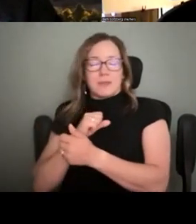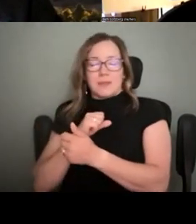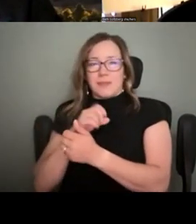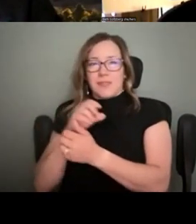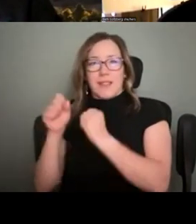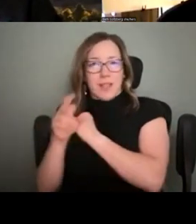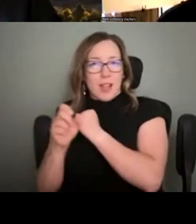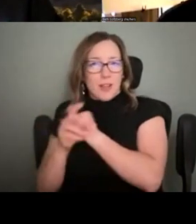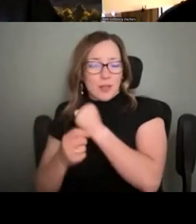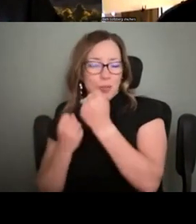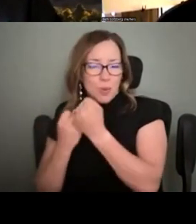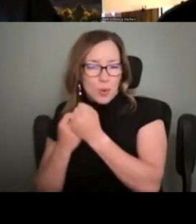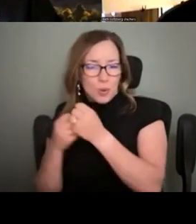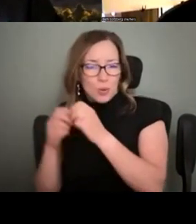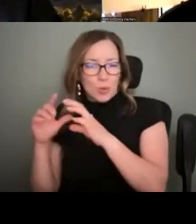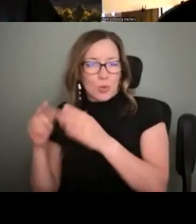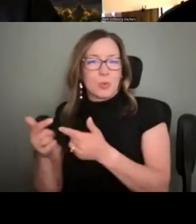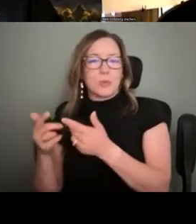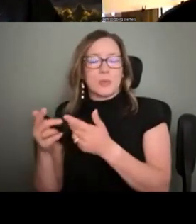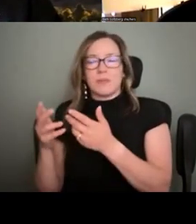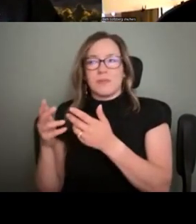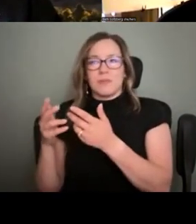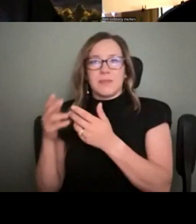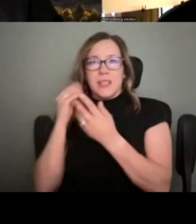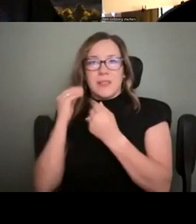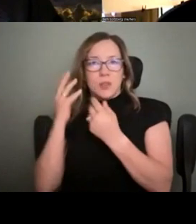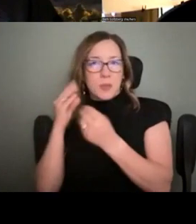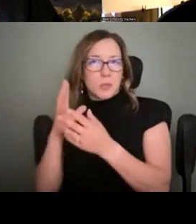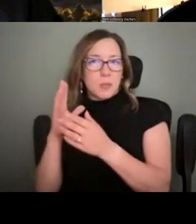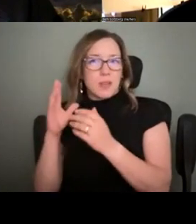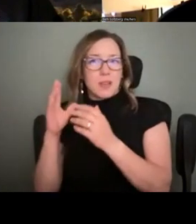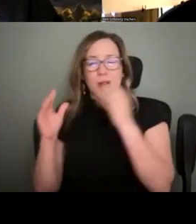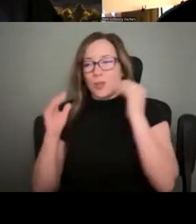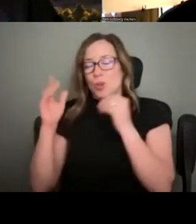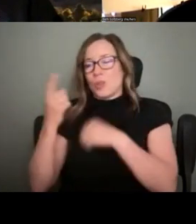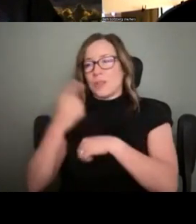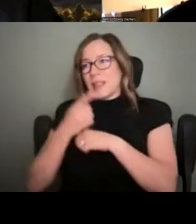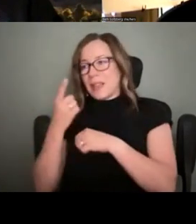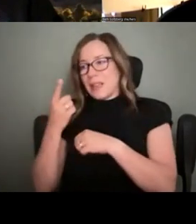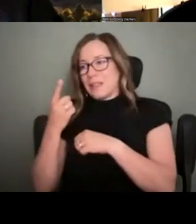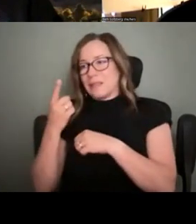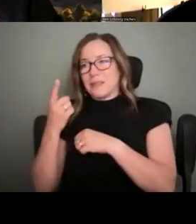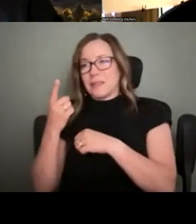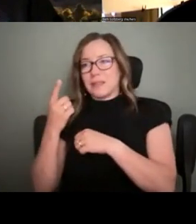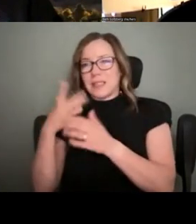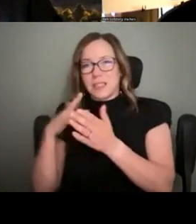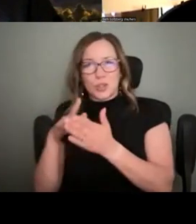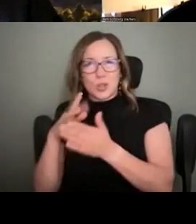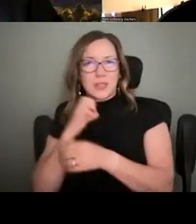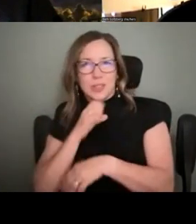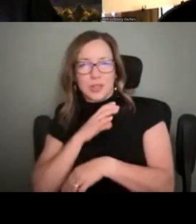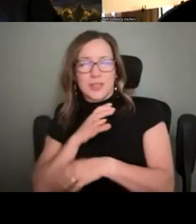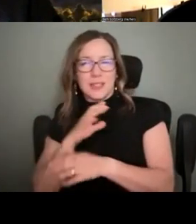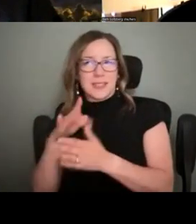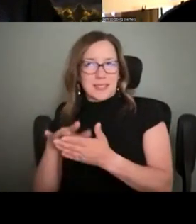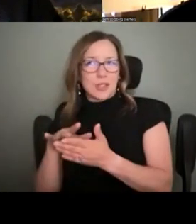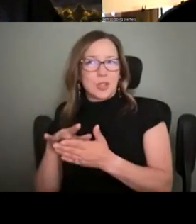for the support groups, information about the adult day centers or the senior centers. So we have that